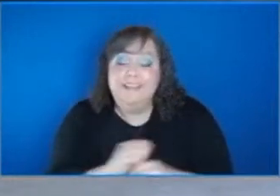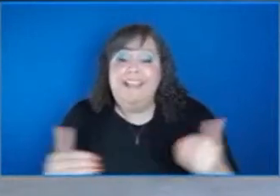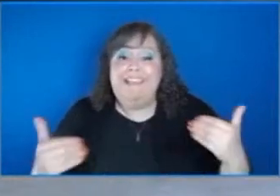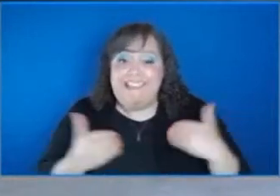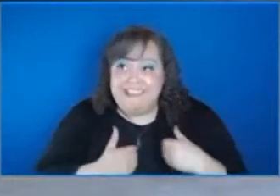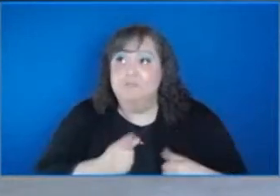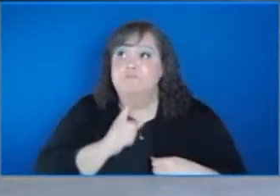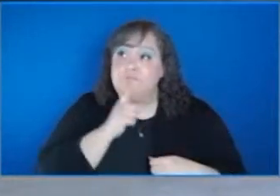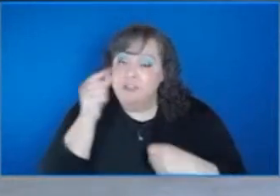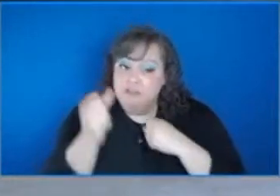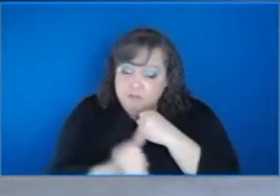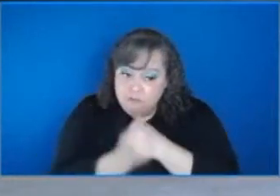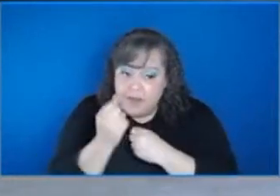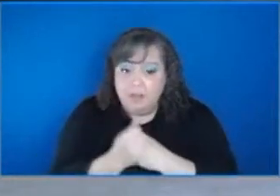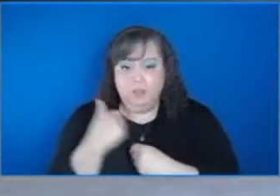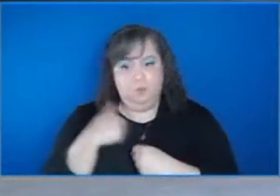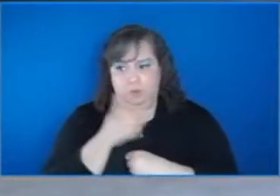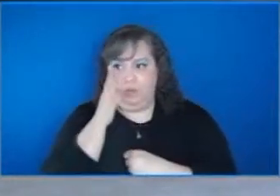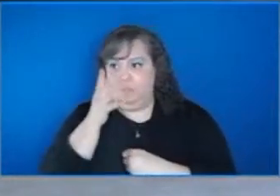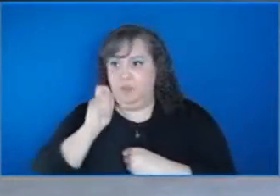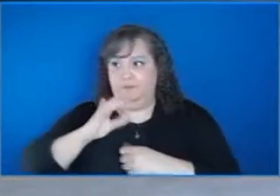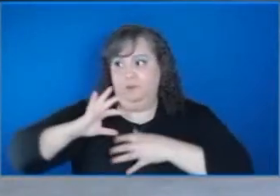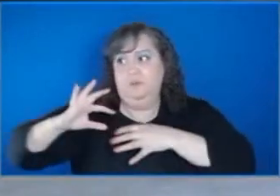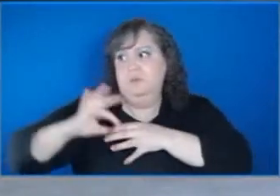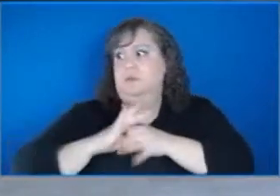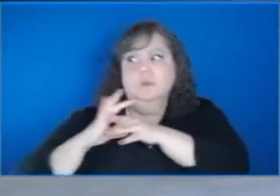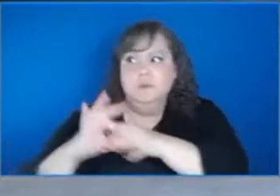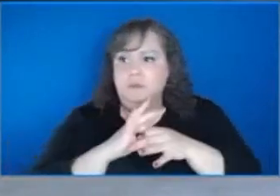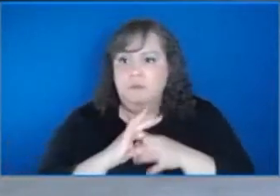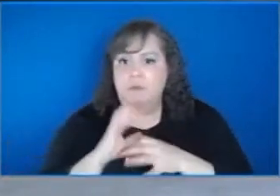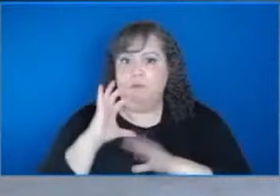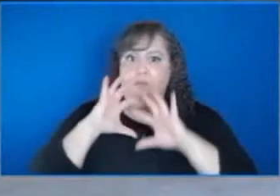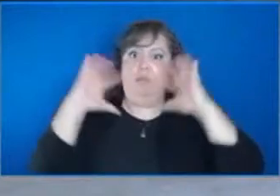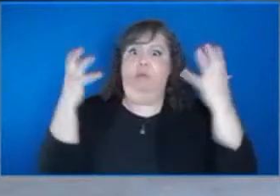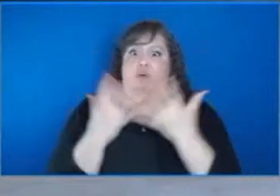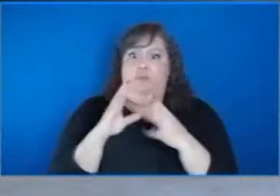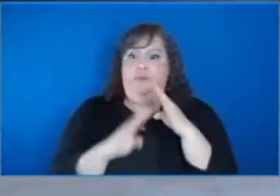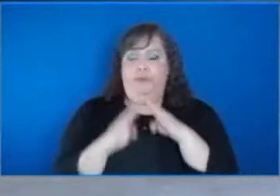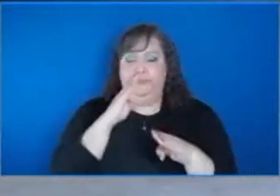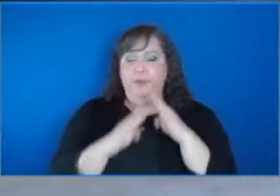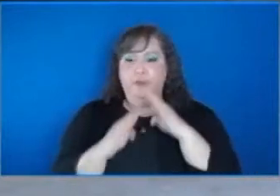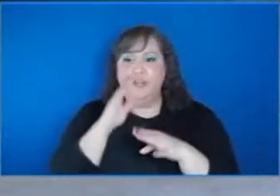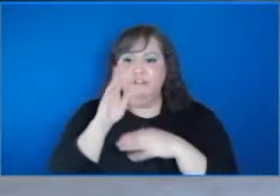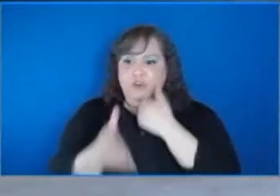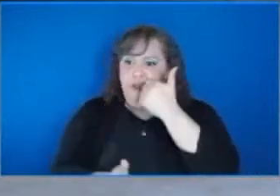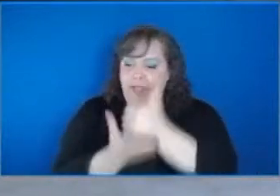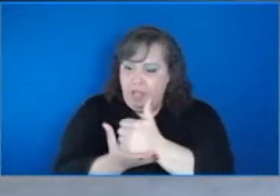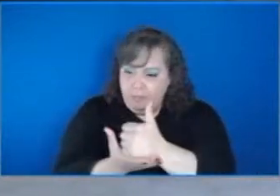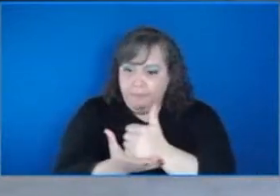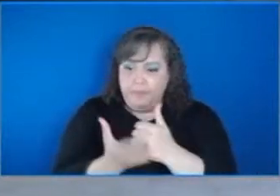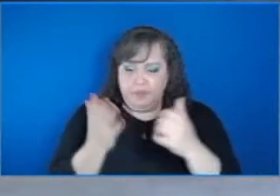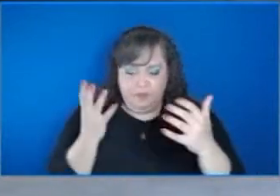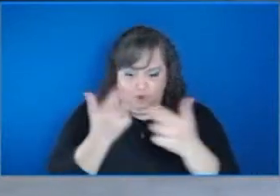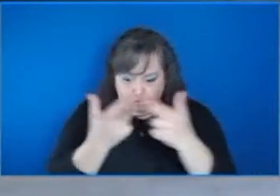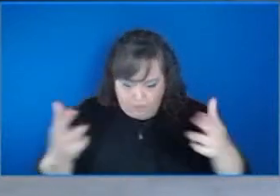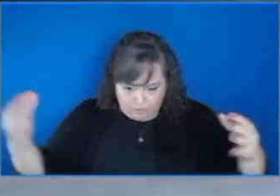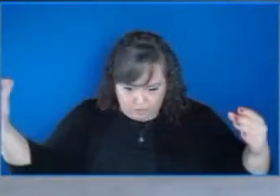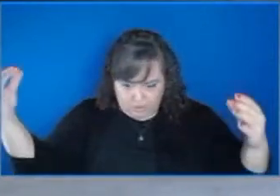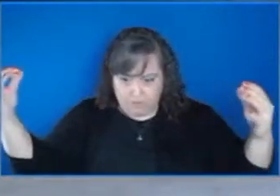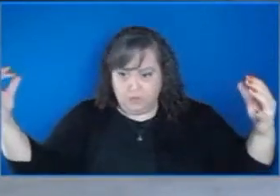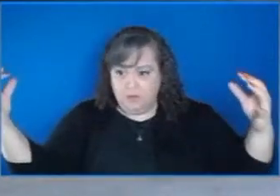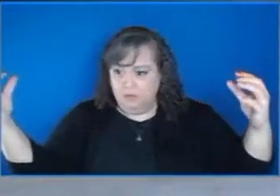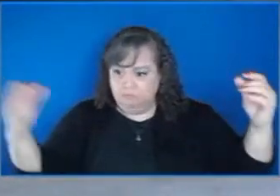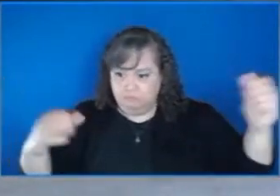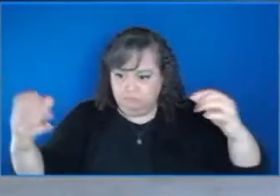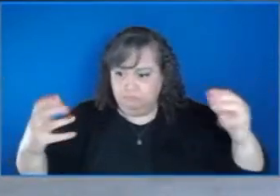are all going to have to come together as a global community to help put all our resources together, whether it is to make